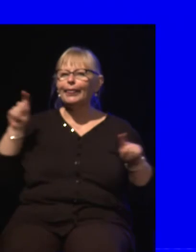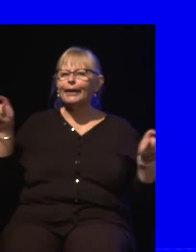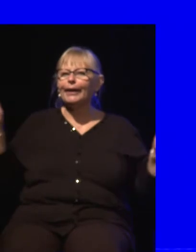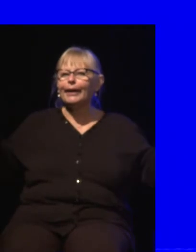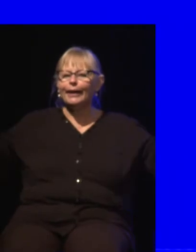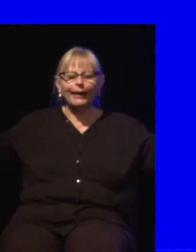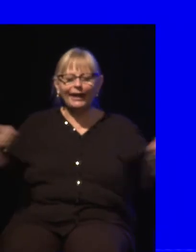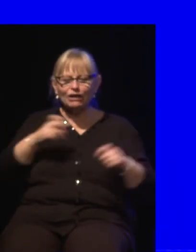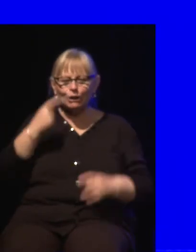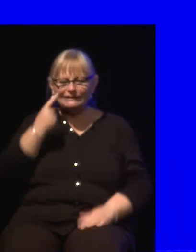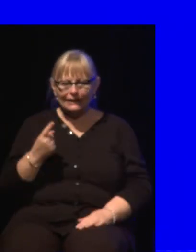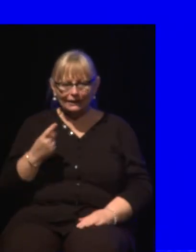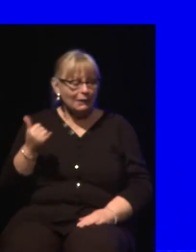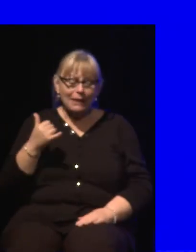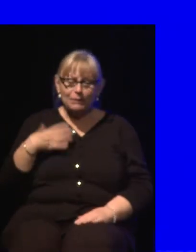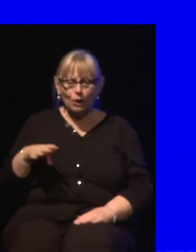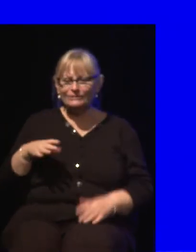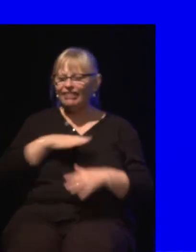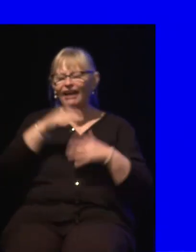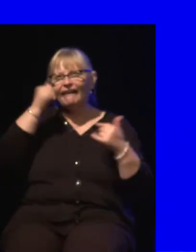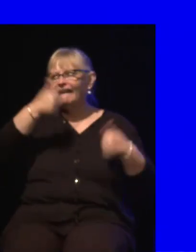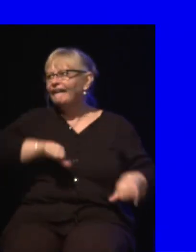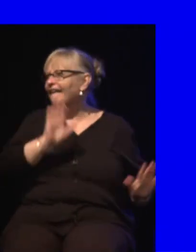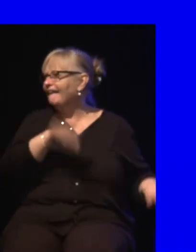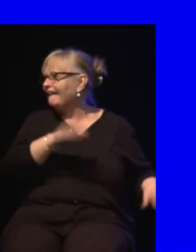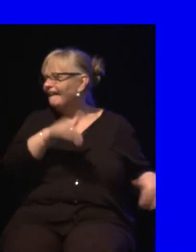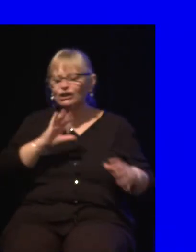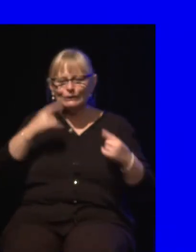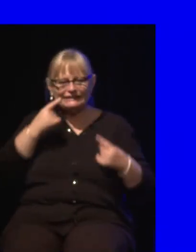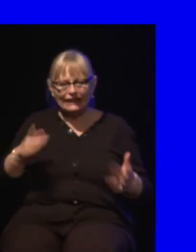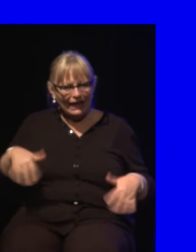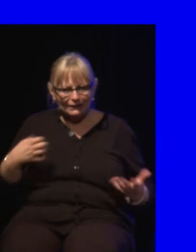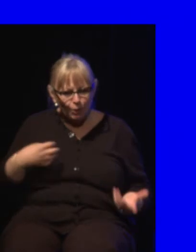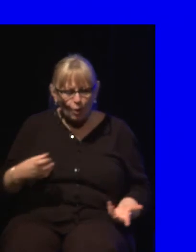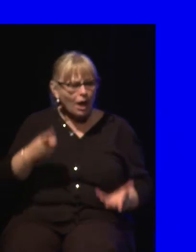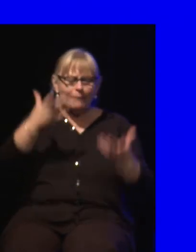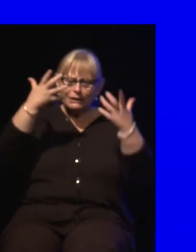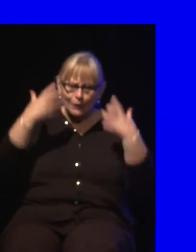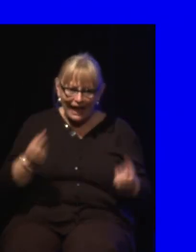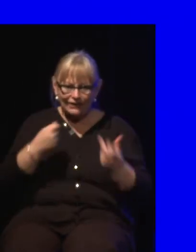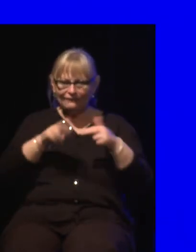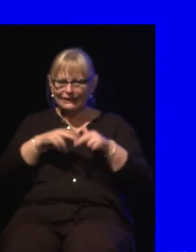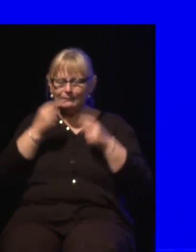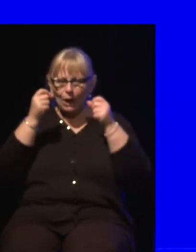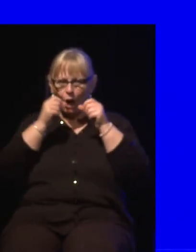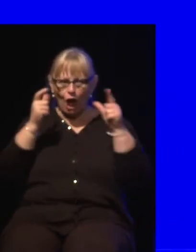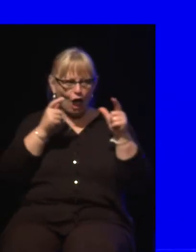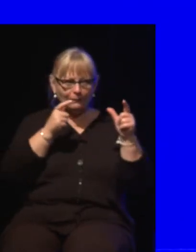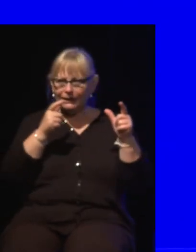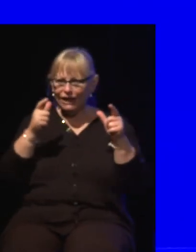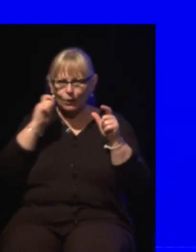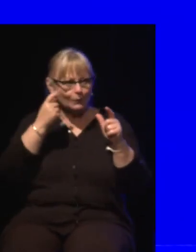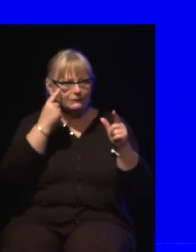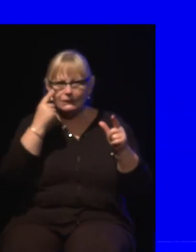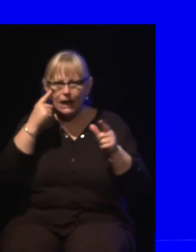don't notice it. Maybe it's because they're locals, they grew up with it, so they don't see it anymore. But just paying attention to what you've got makes all the